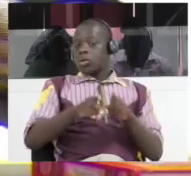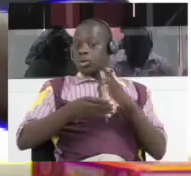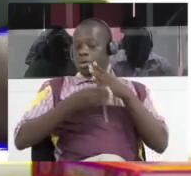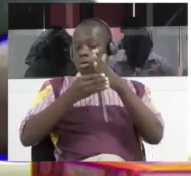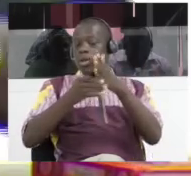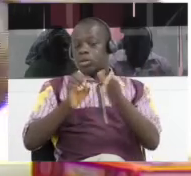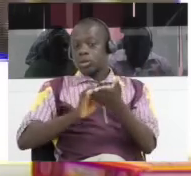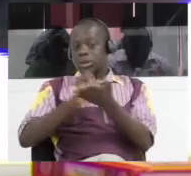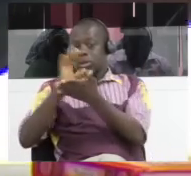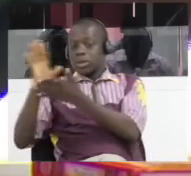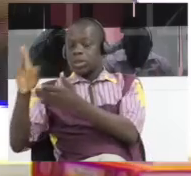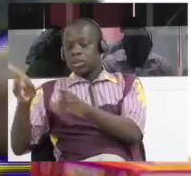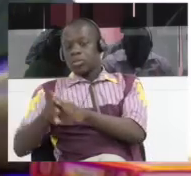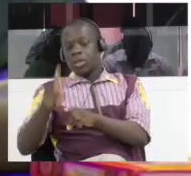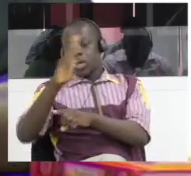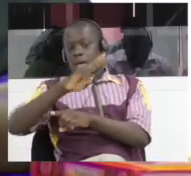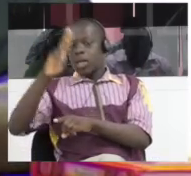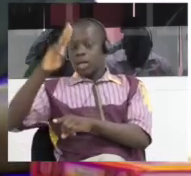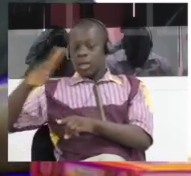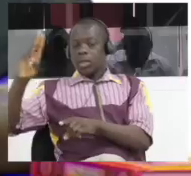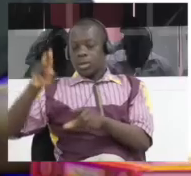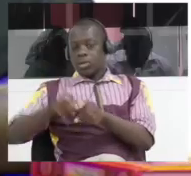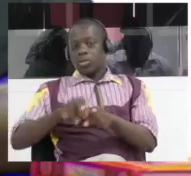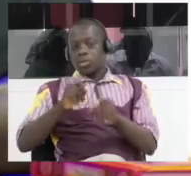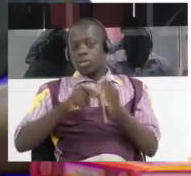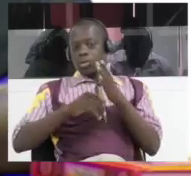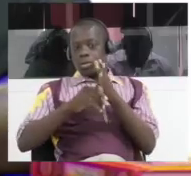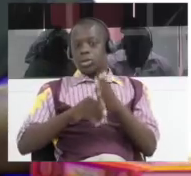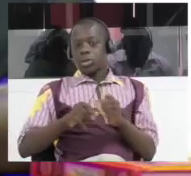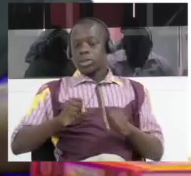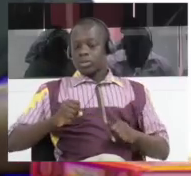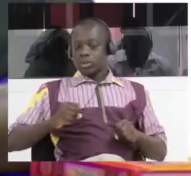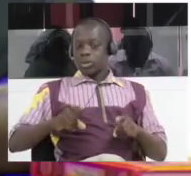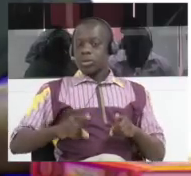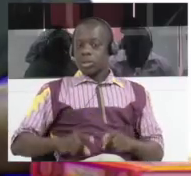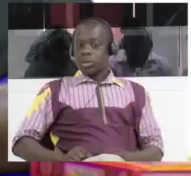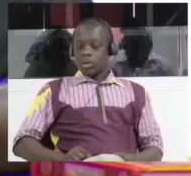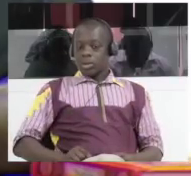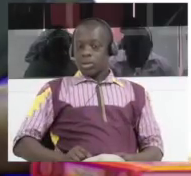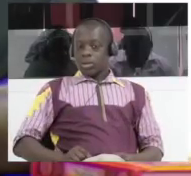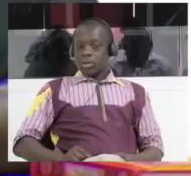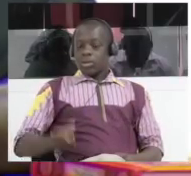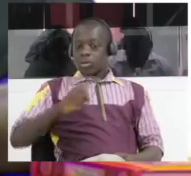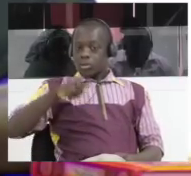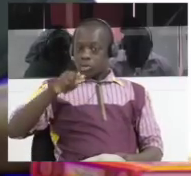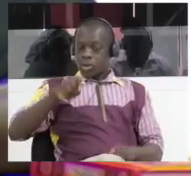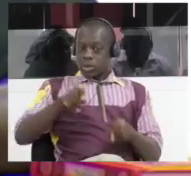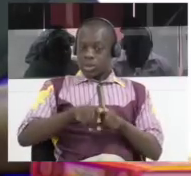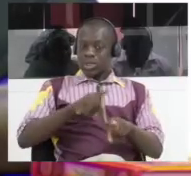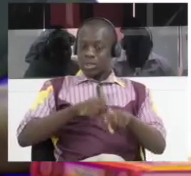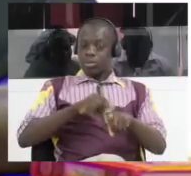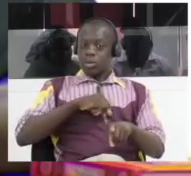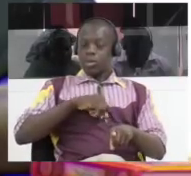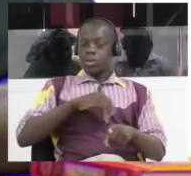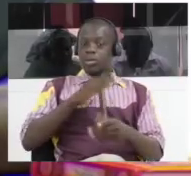command to convey those to higher command. So specifically, at no point during my